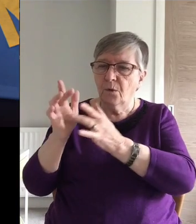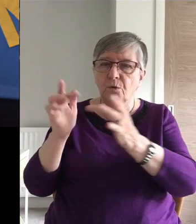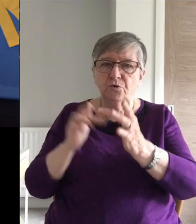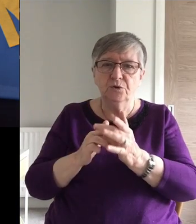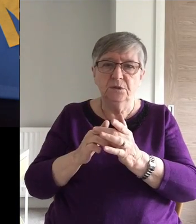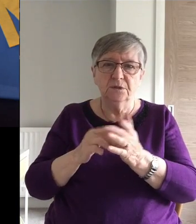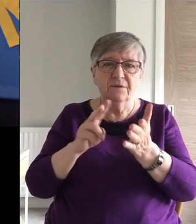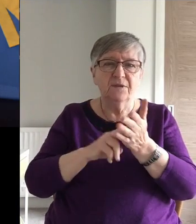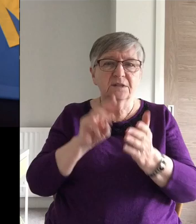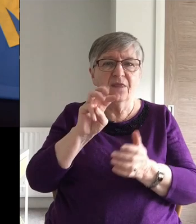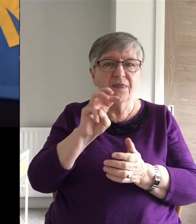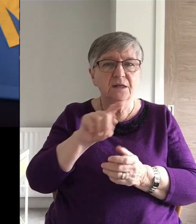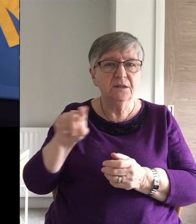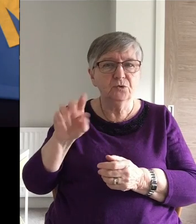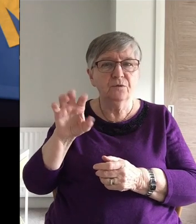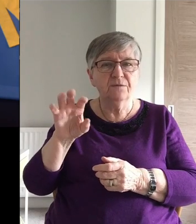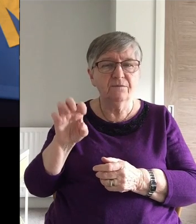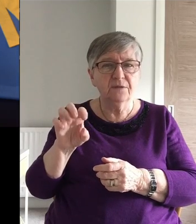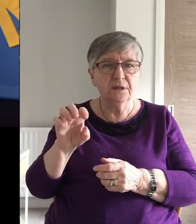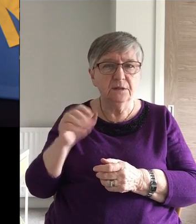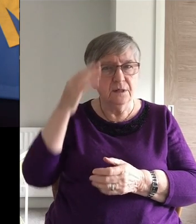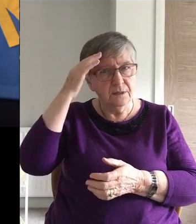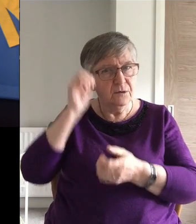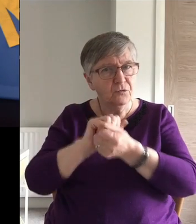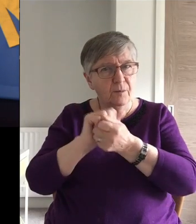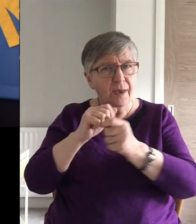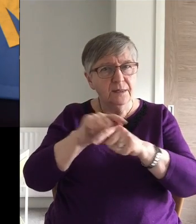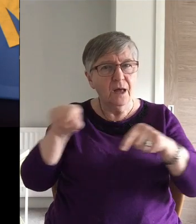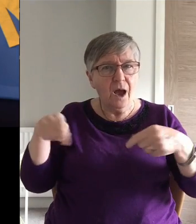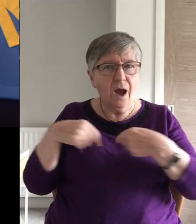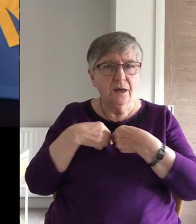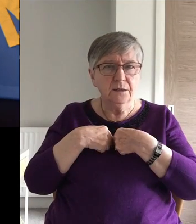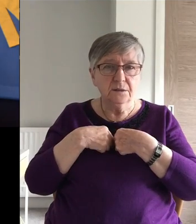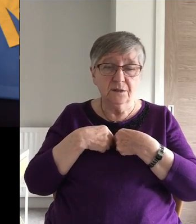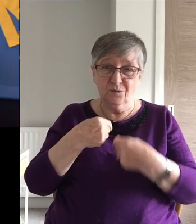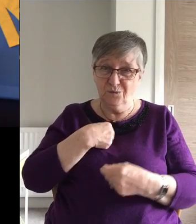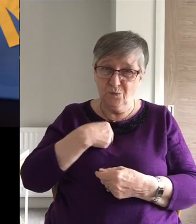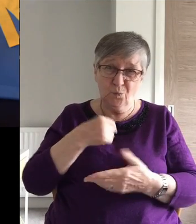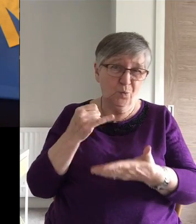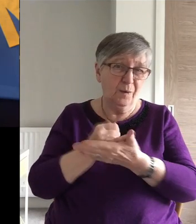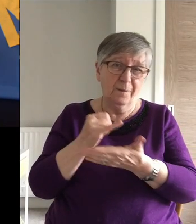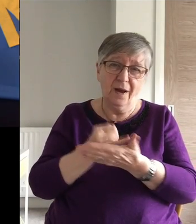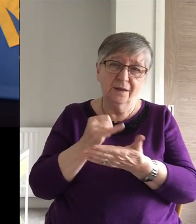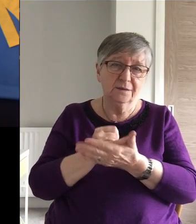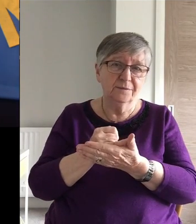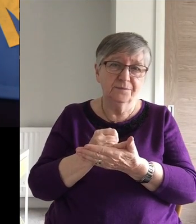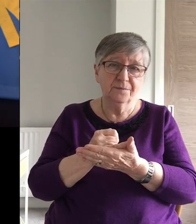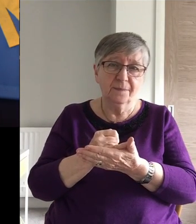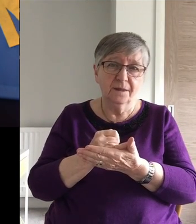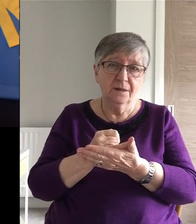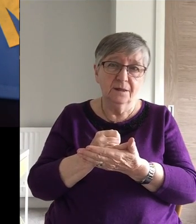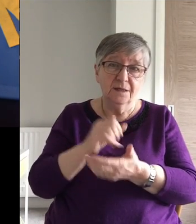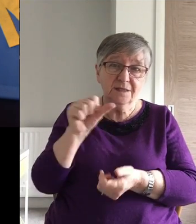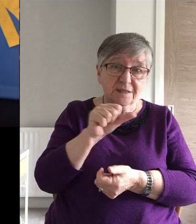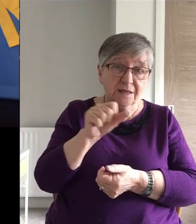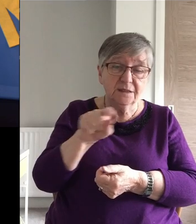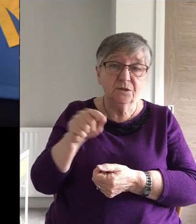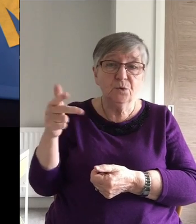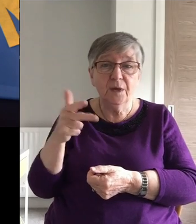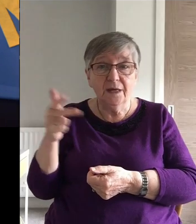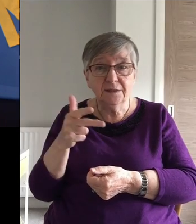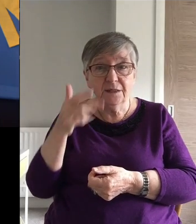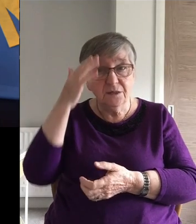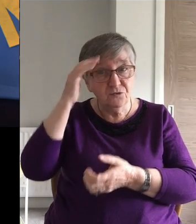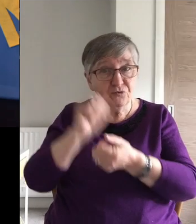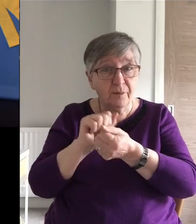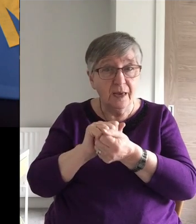And verses 13 to 15 are a reminder to us just of how bad we are. Verses 16 to 18 is